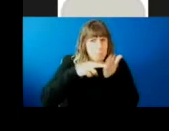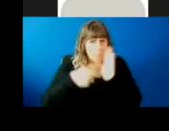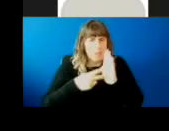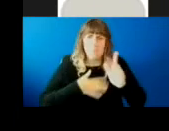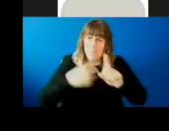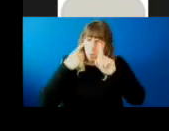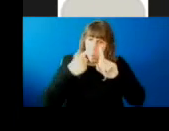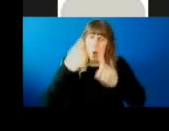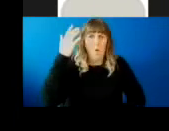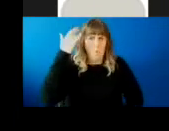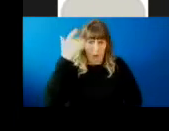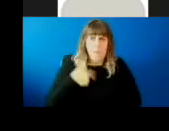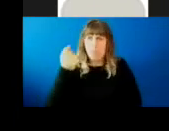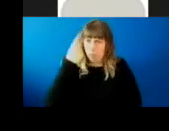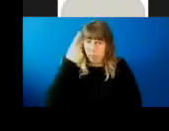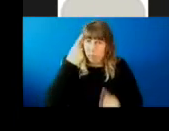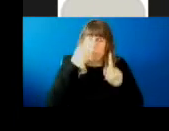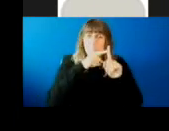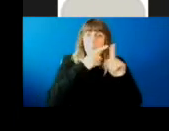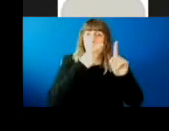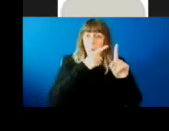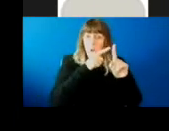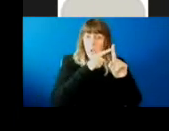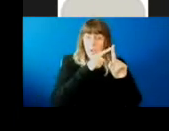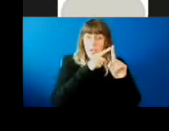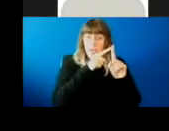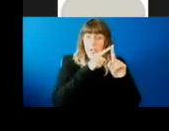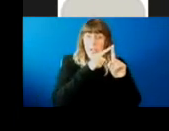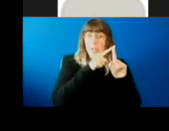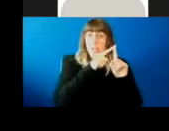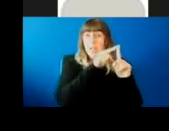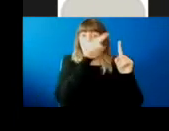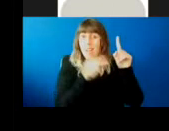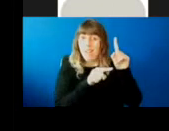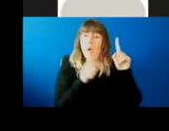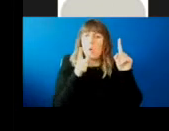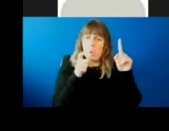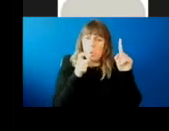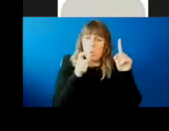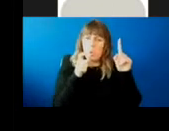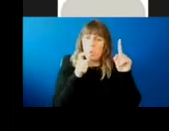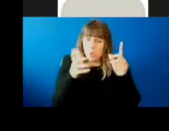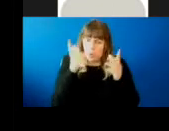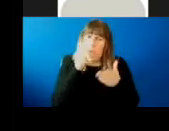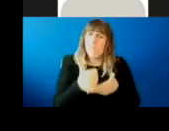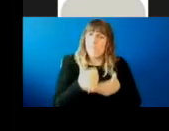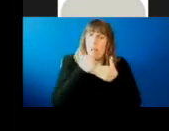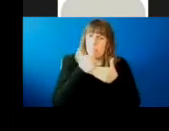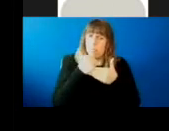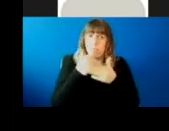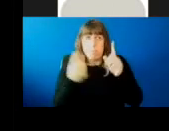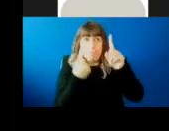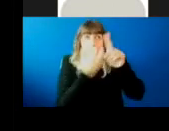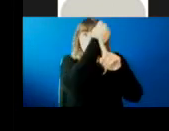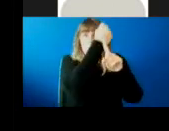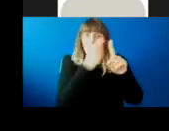accomplish. When you have a goal, you can then start to understand who is going to help you meet that goal. So if you're deciding between